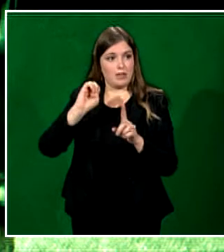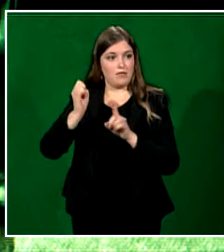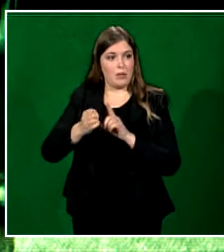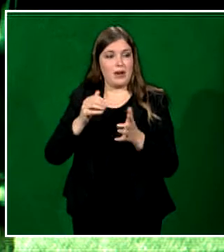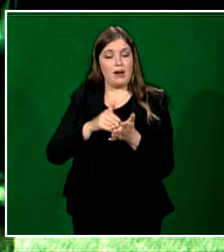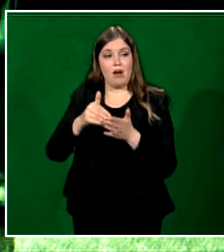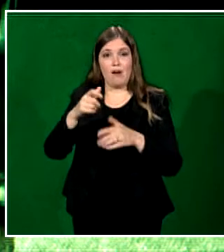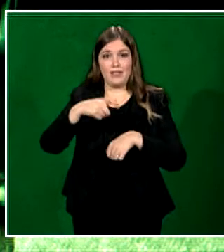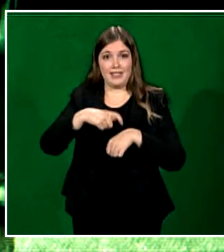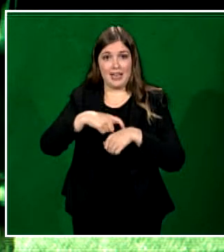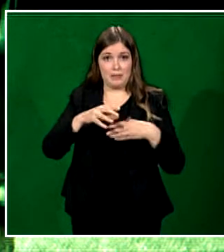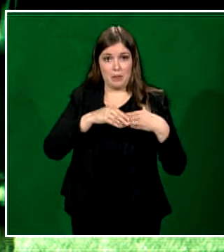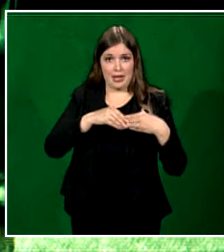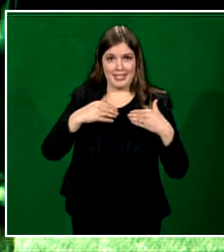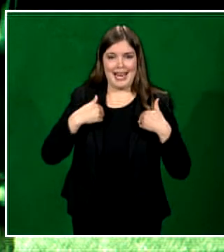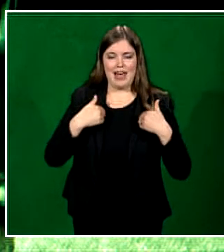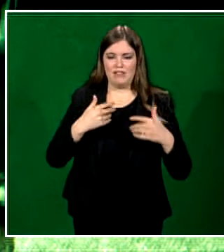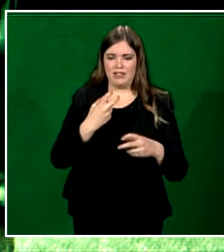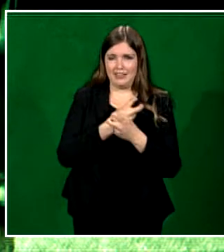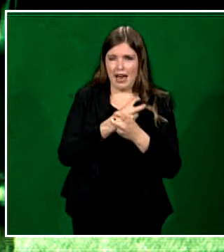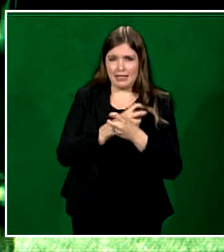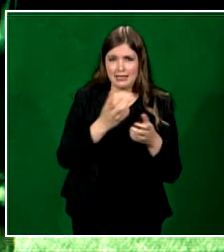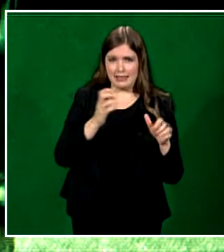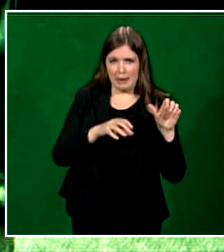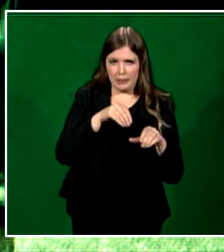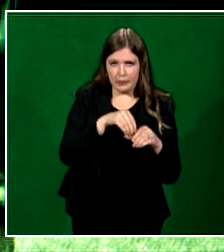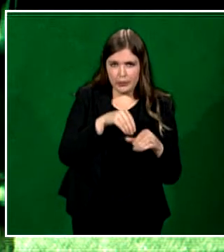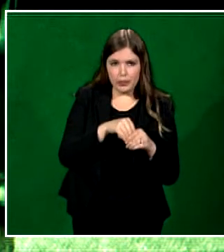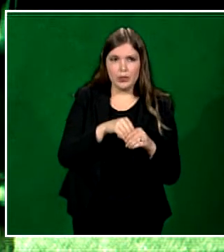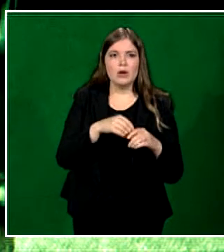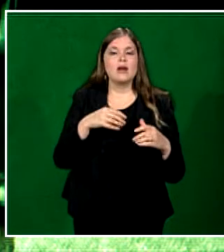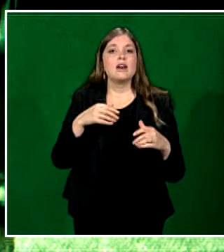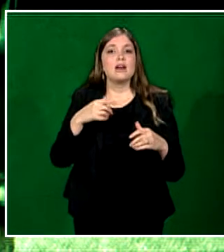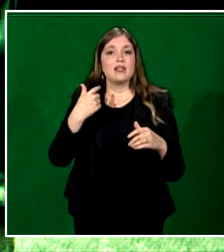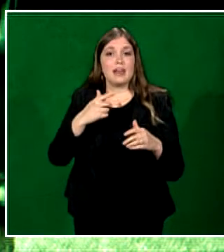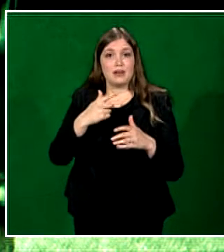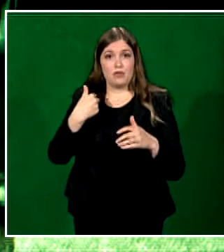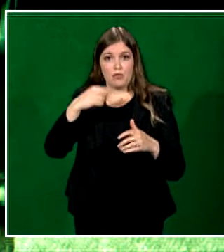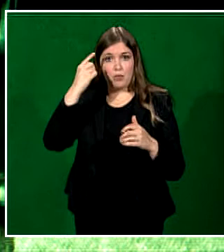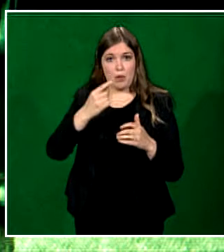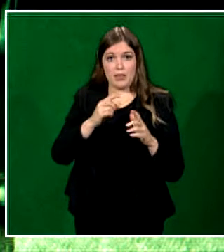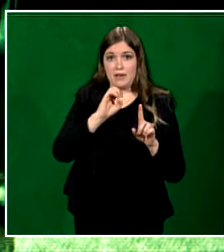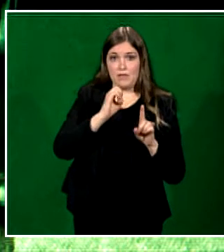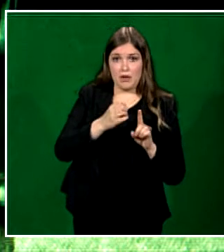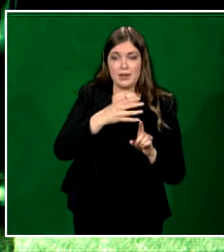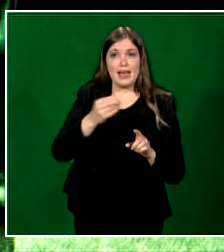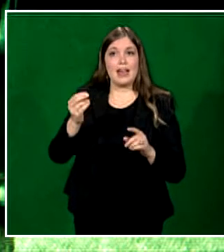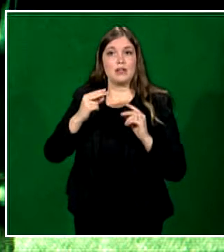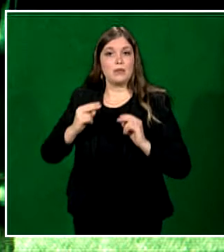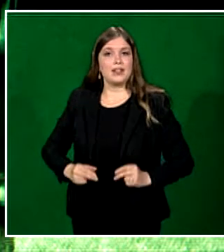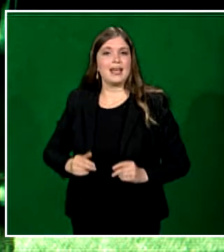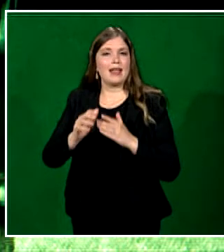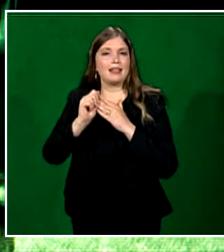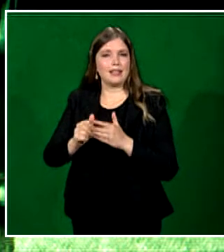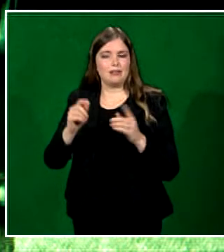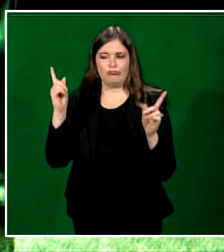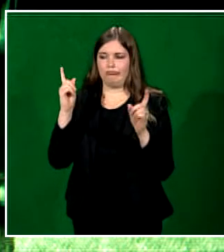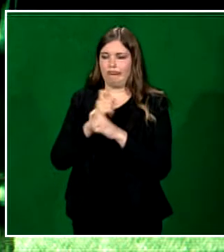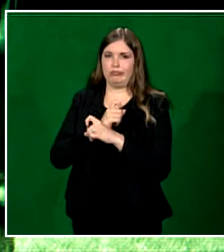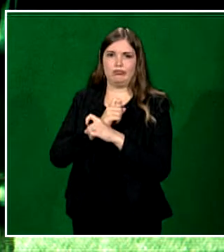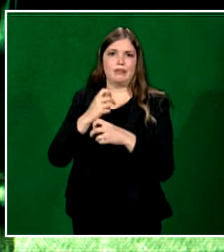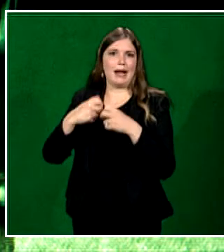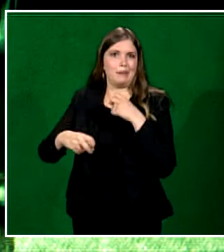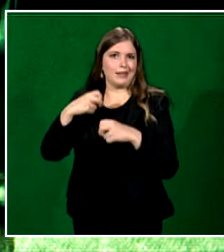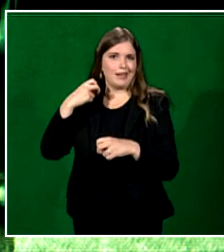plastic contains toxic chemicals that are detrimental to both the environment and to humans, where they can lead to health complications. Next